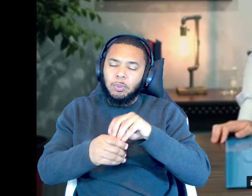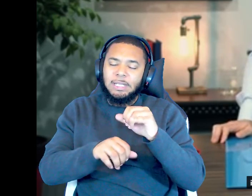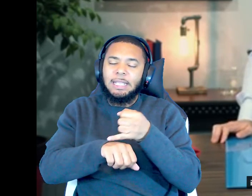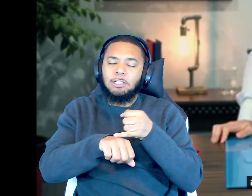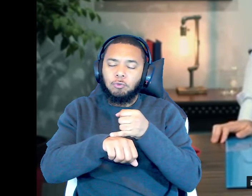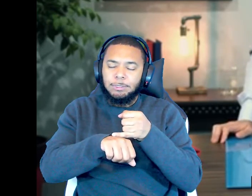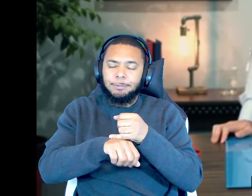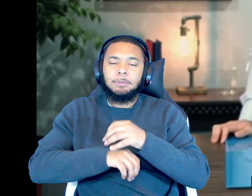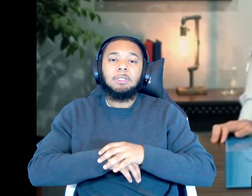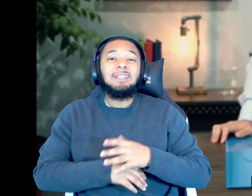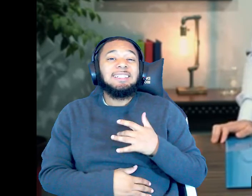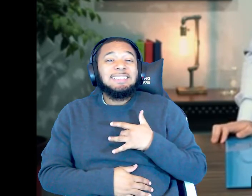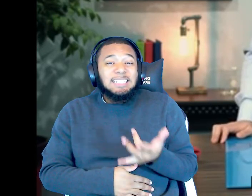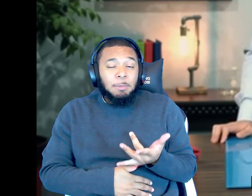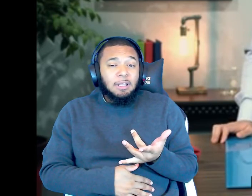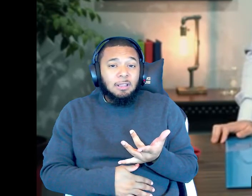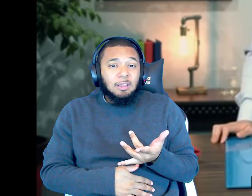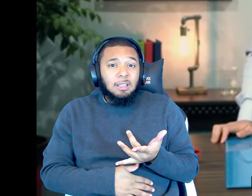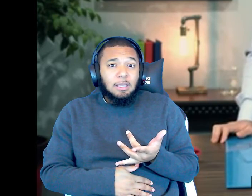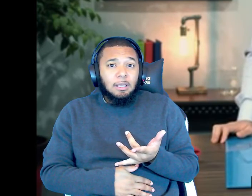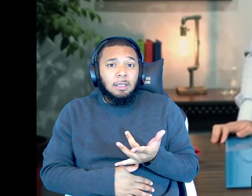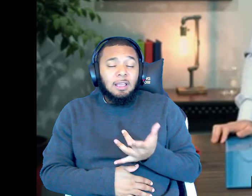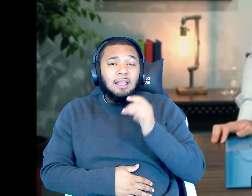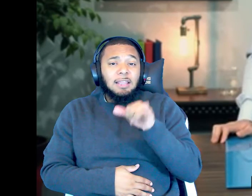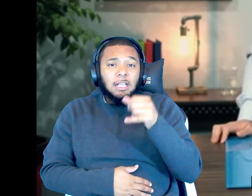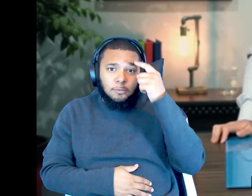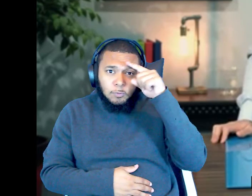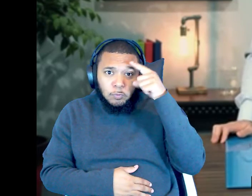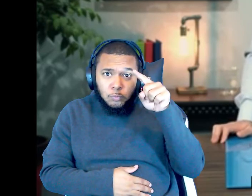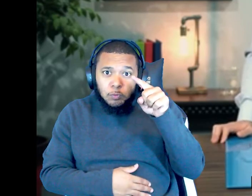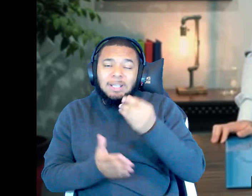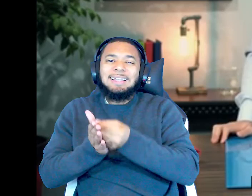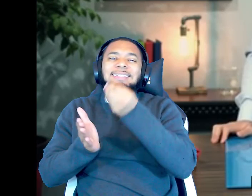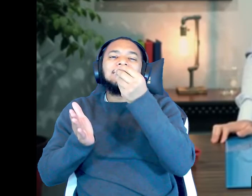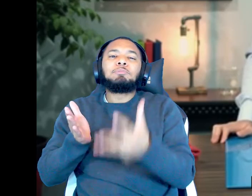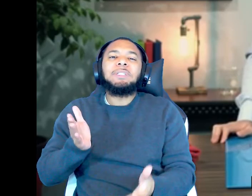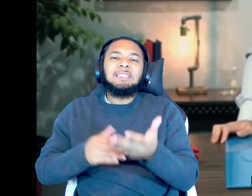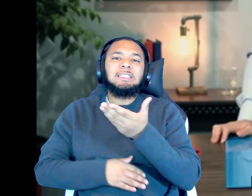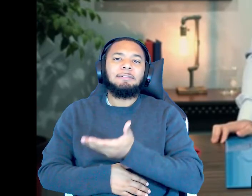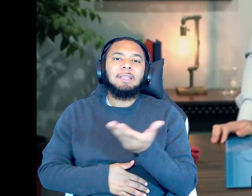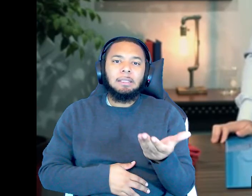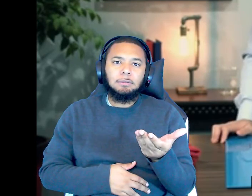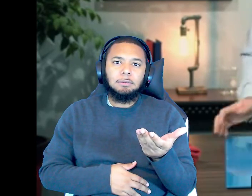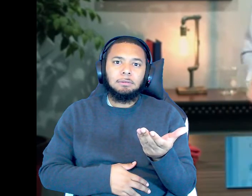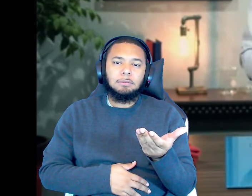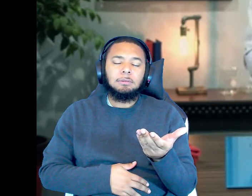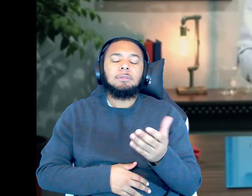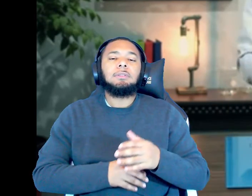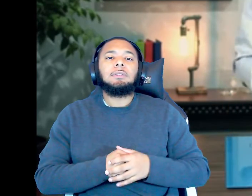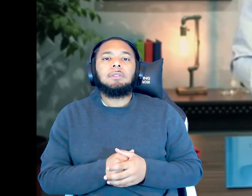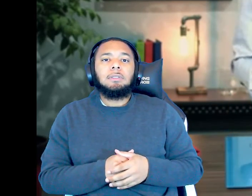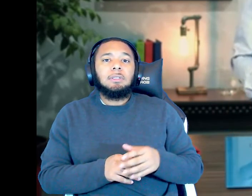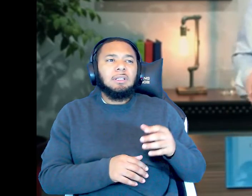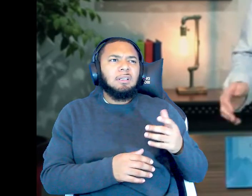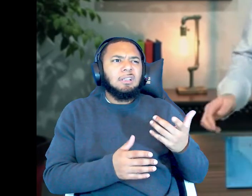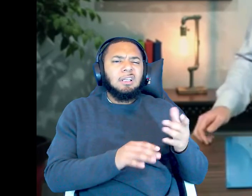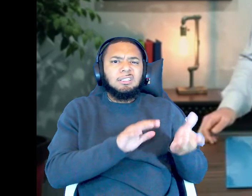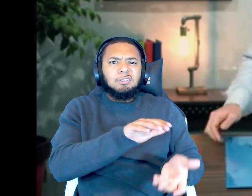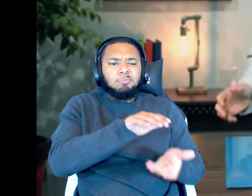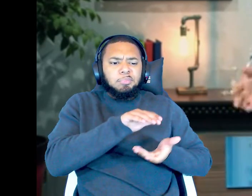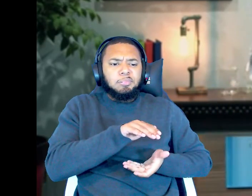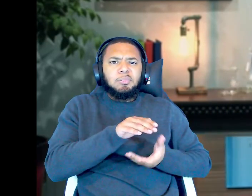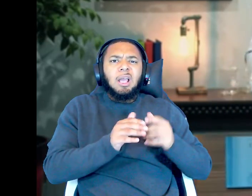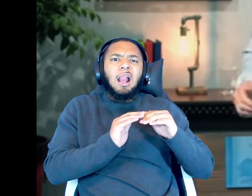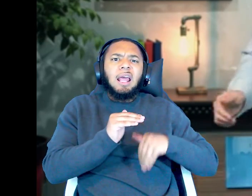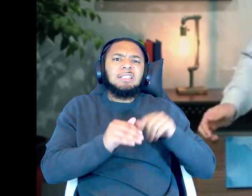And you're typically going to see these when you're buying higher priced items. Single payment loans you can do if they're like less than